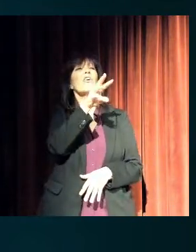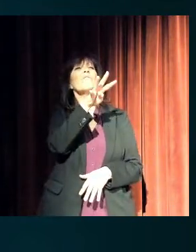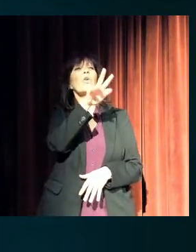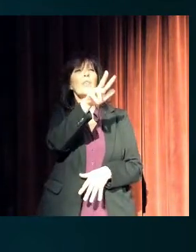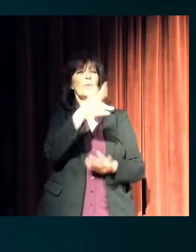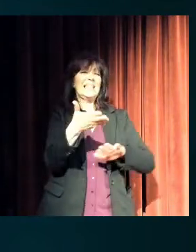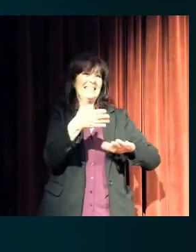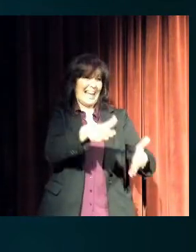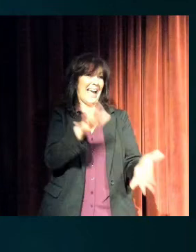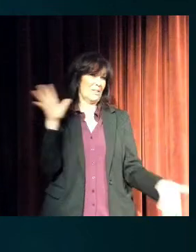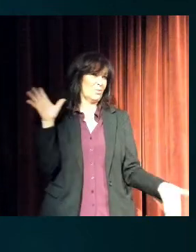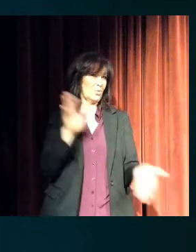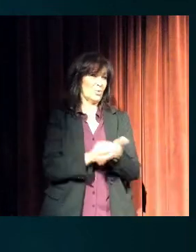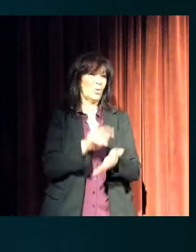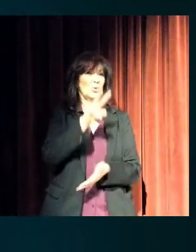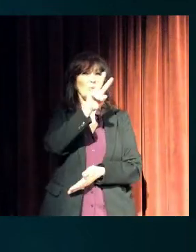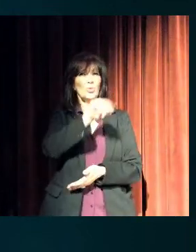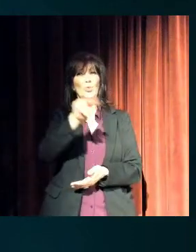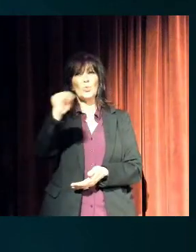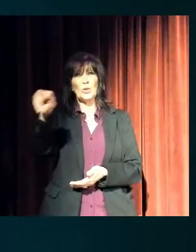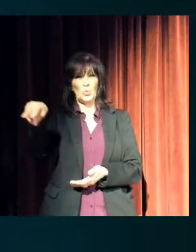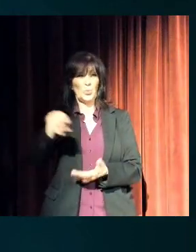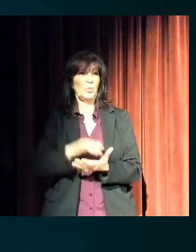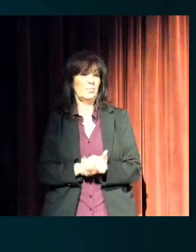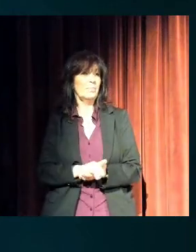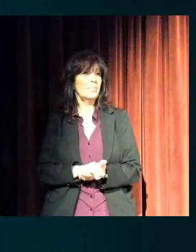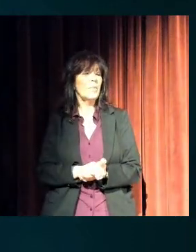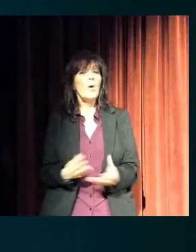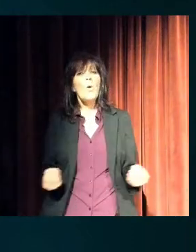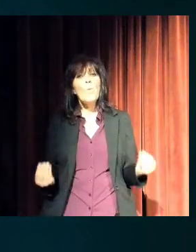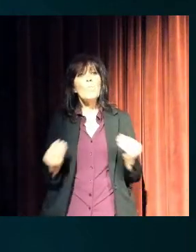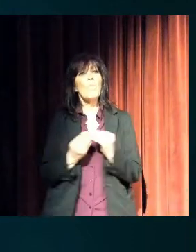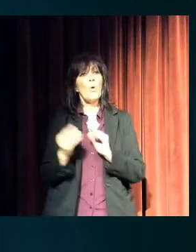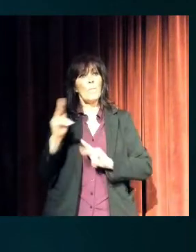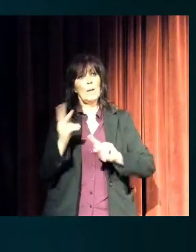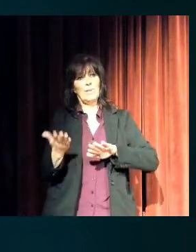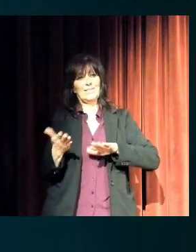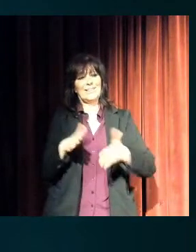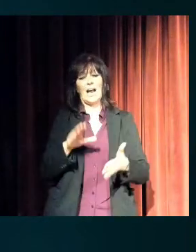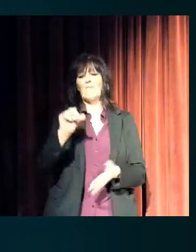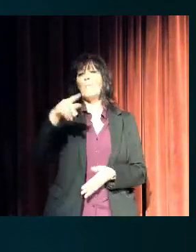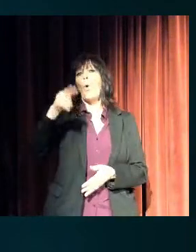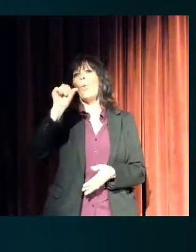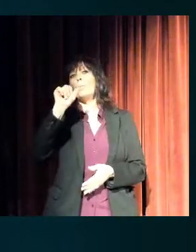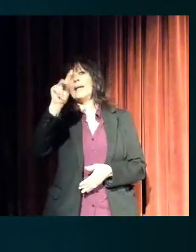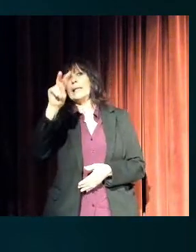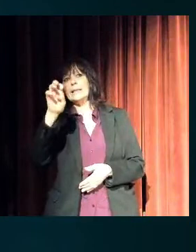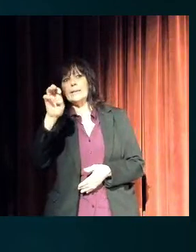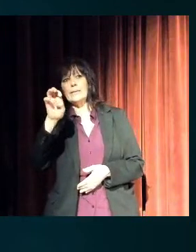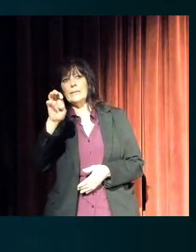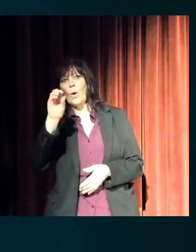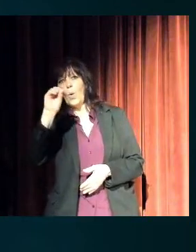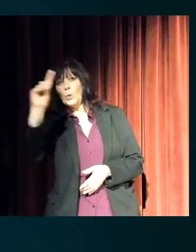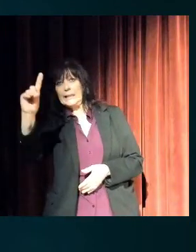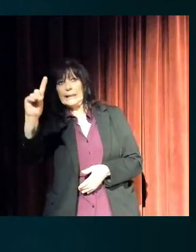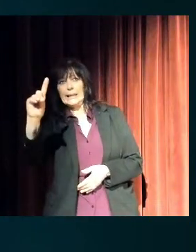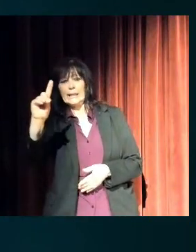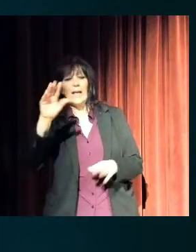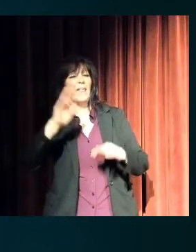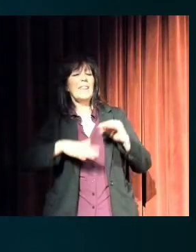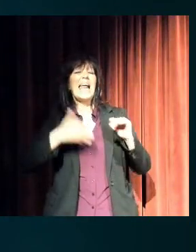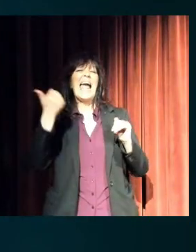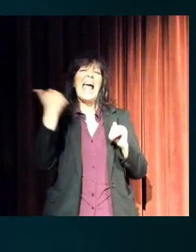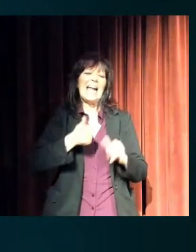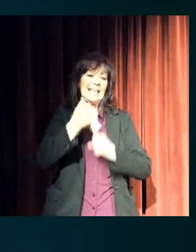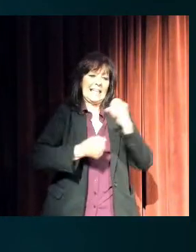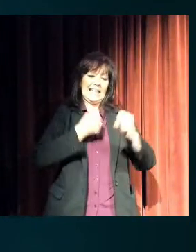643 died in total in 2022. More people died of an opiate overdose last year than in any previous